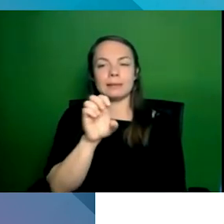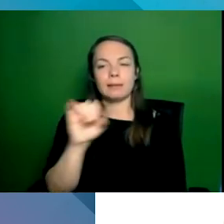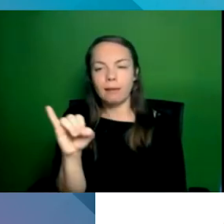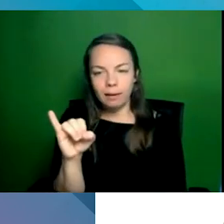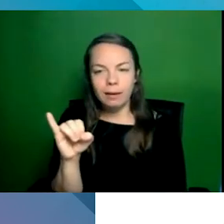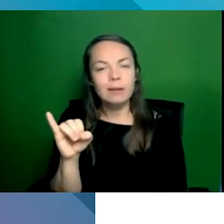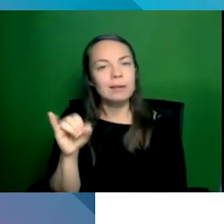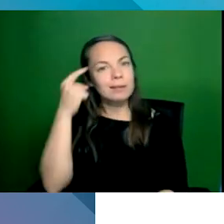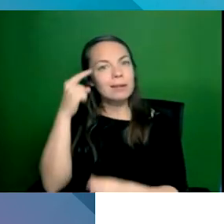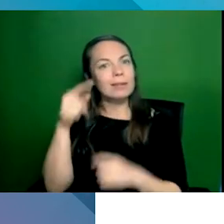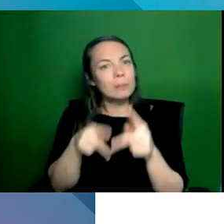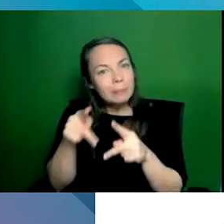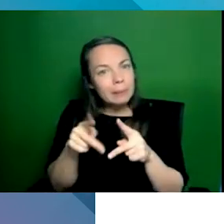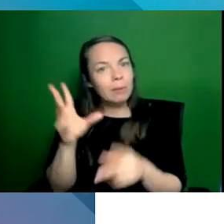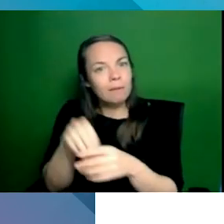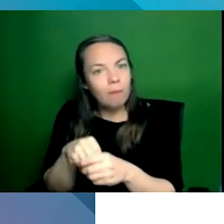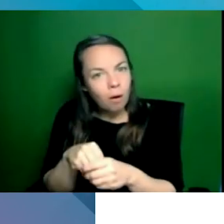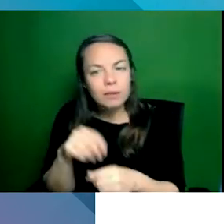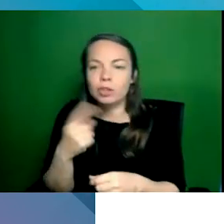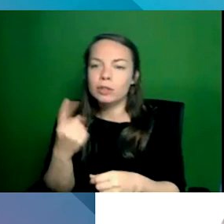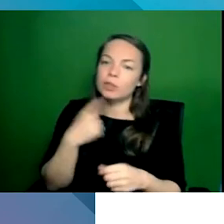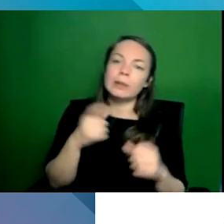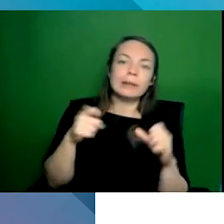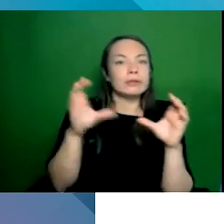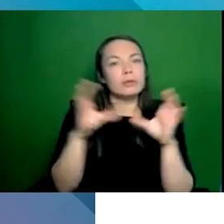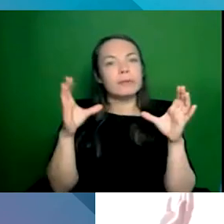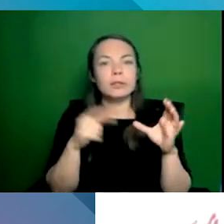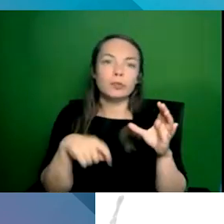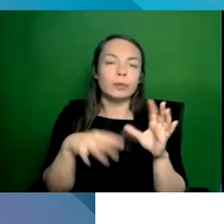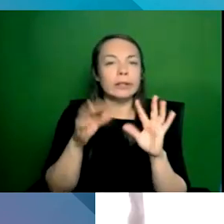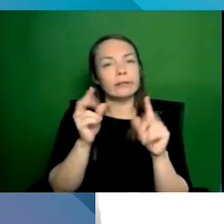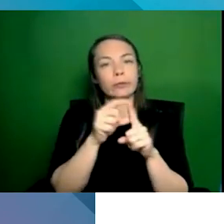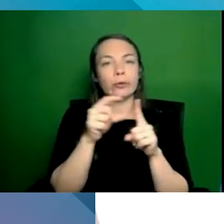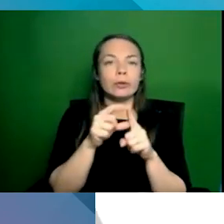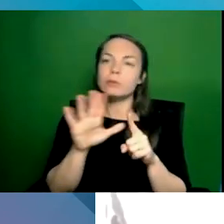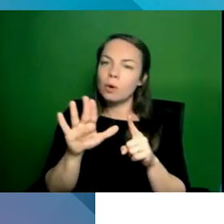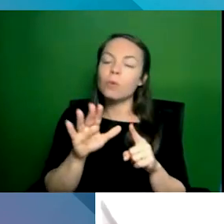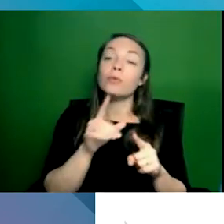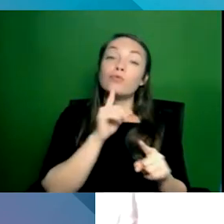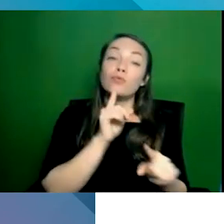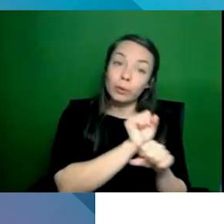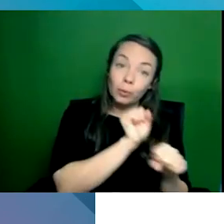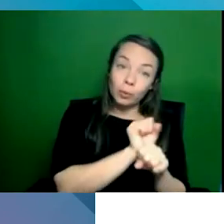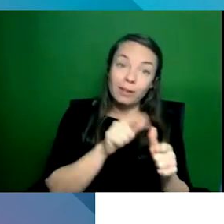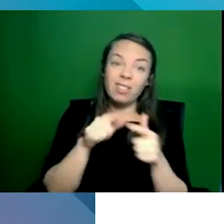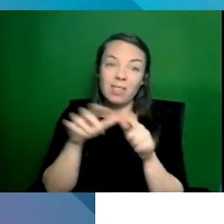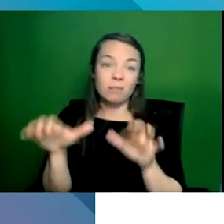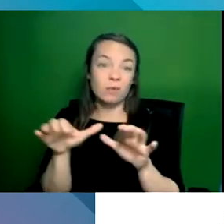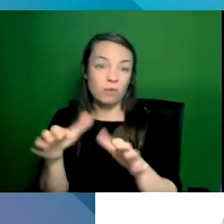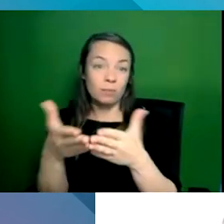another thing to be certified in. This is not more jargon. There is real work. And then there's the performative stuff that we do to make ourselves look